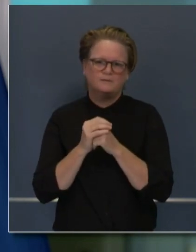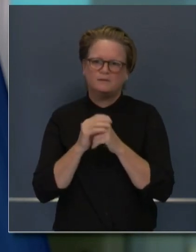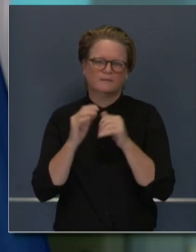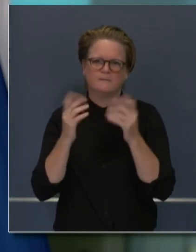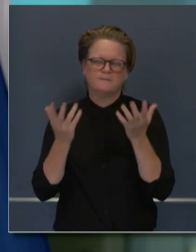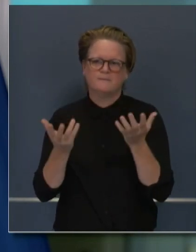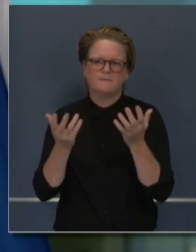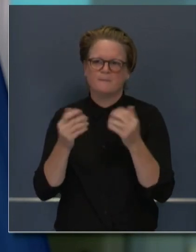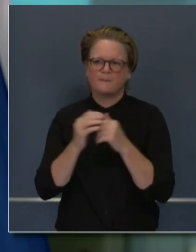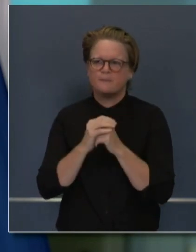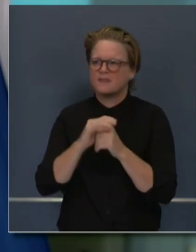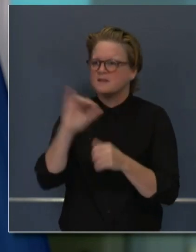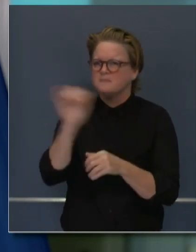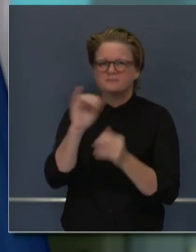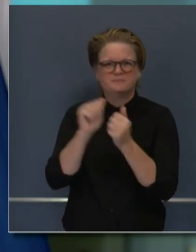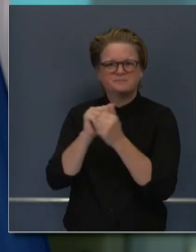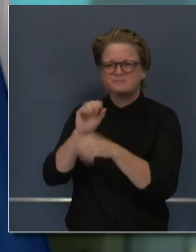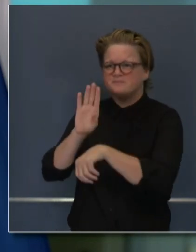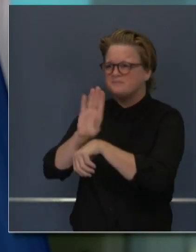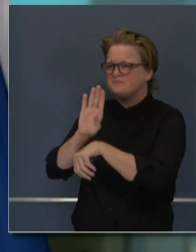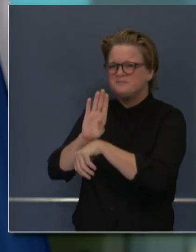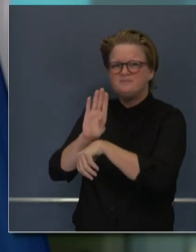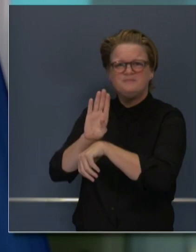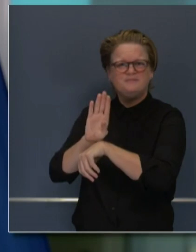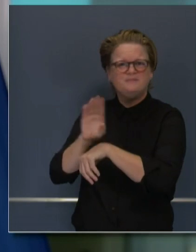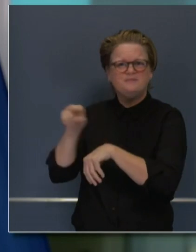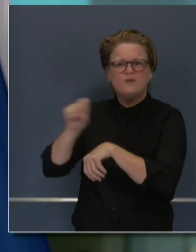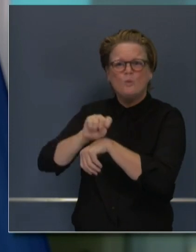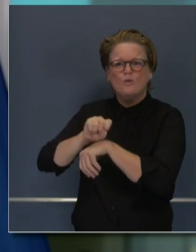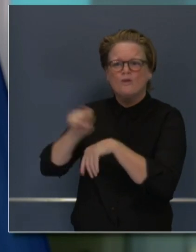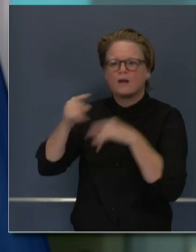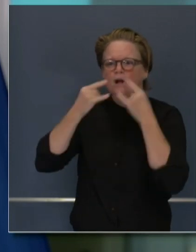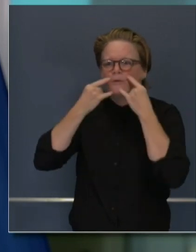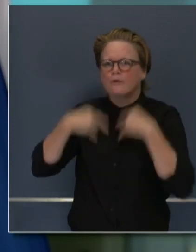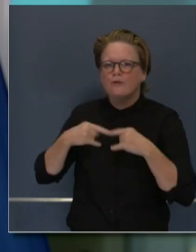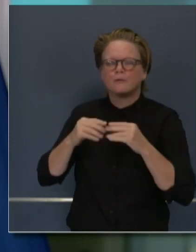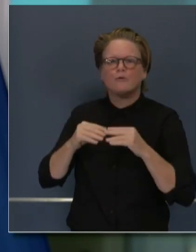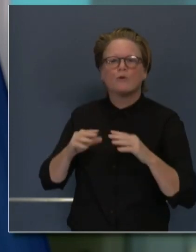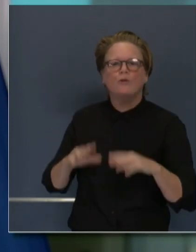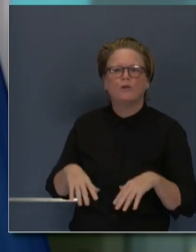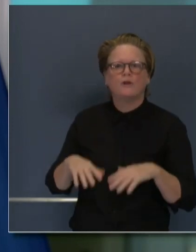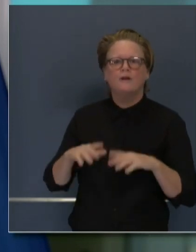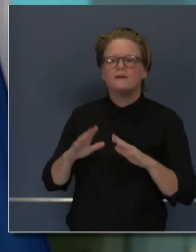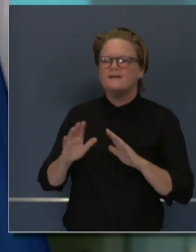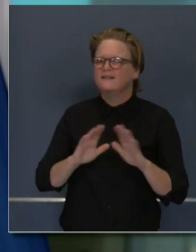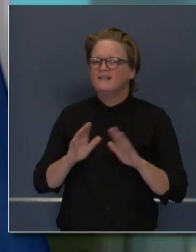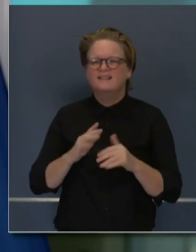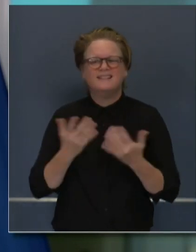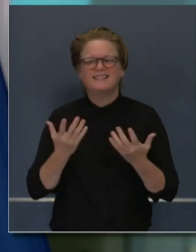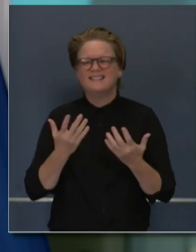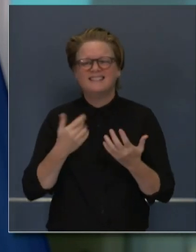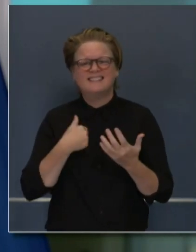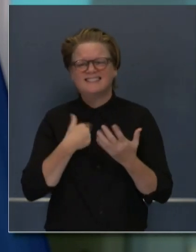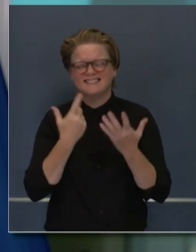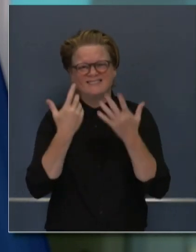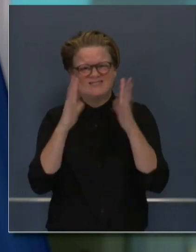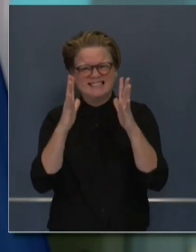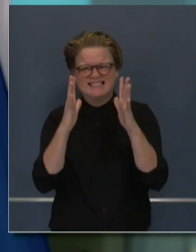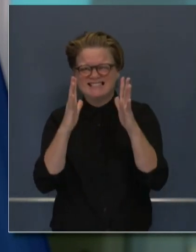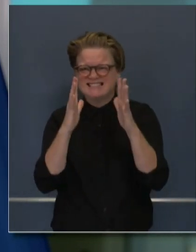certainly very sympathetic and talking to a lot of business owners almost every single day about ways we get through